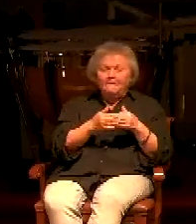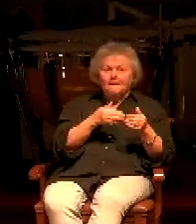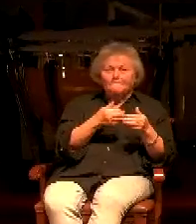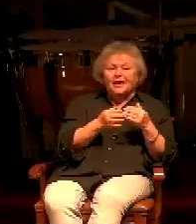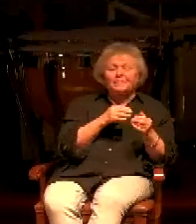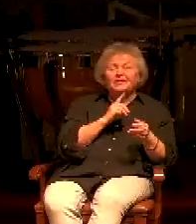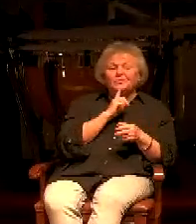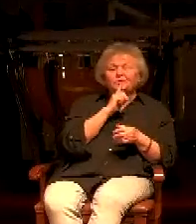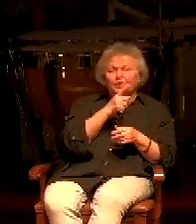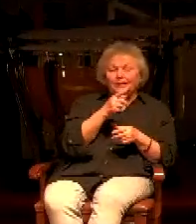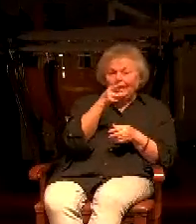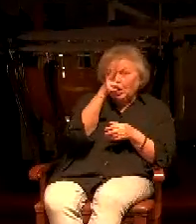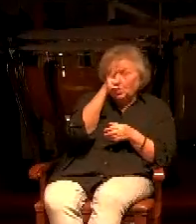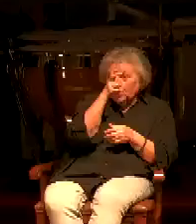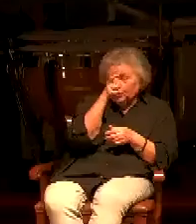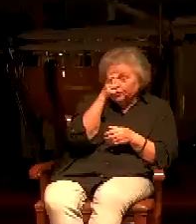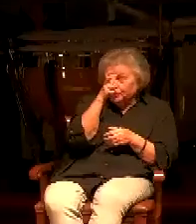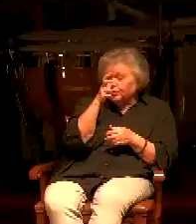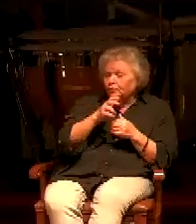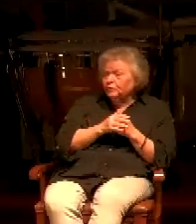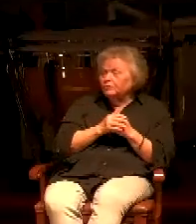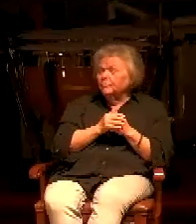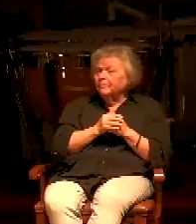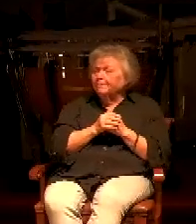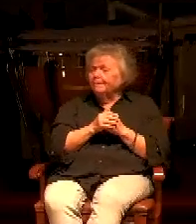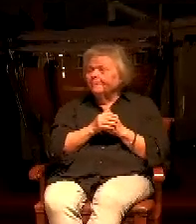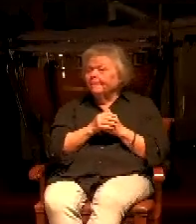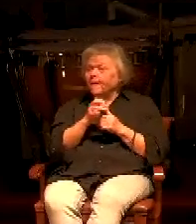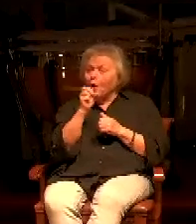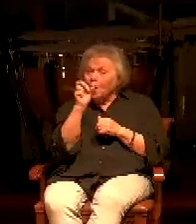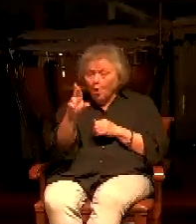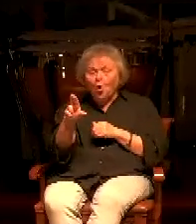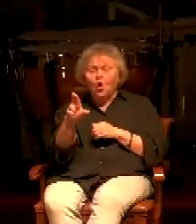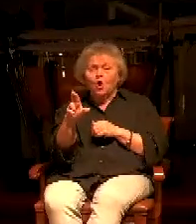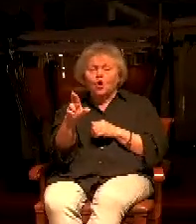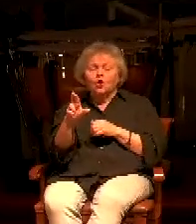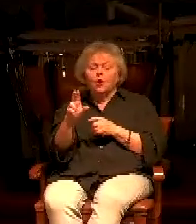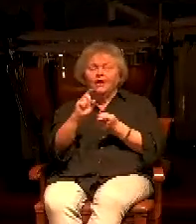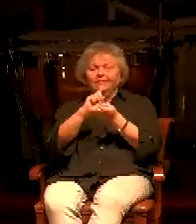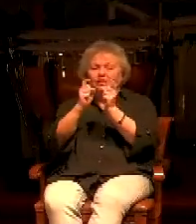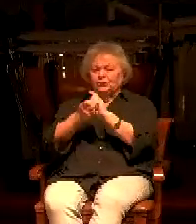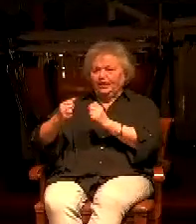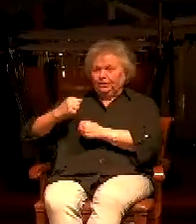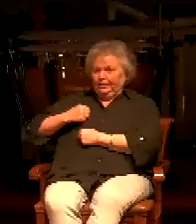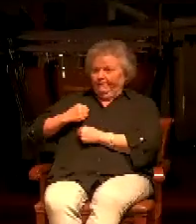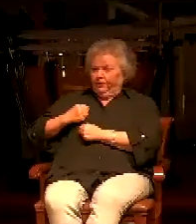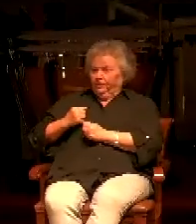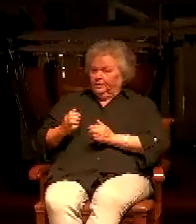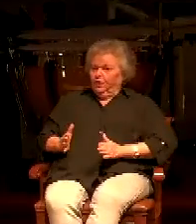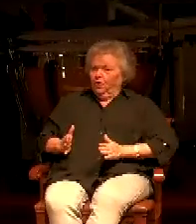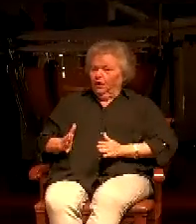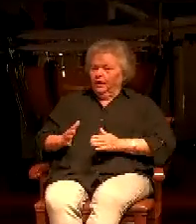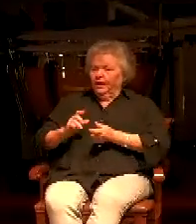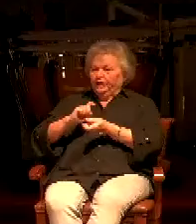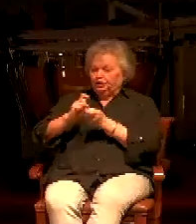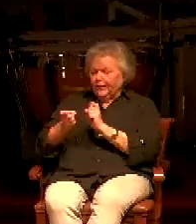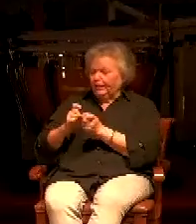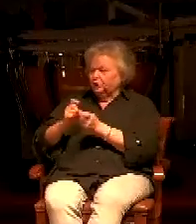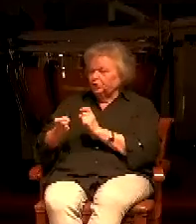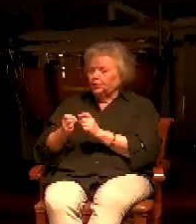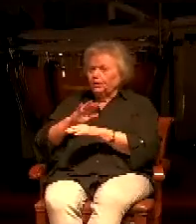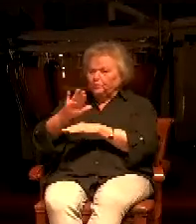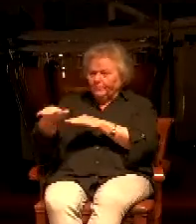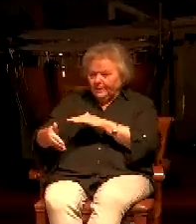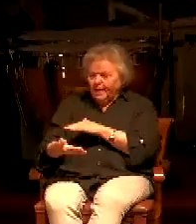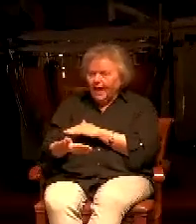it could be that God predicted that a rooster would crow three times, or the changing of the guard of the Roman soldiers was done all through the night, and the